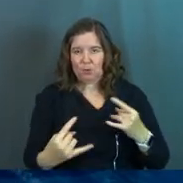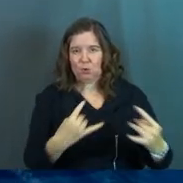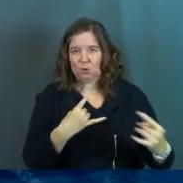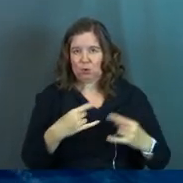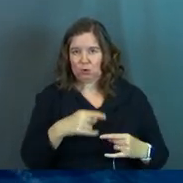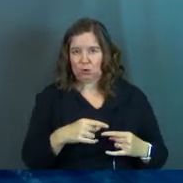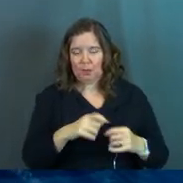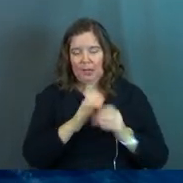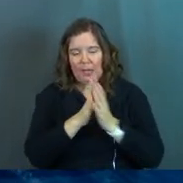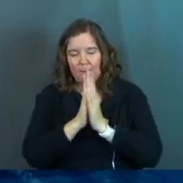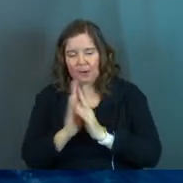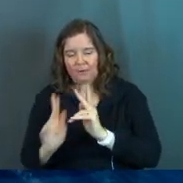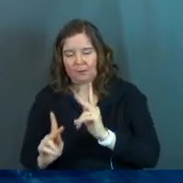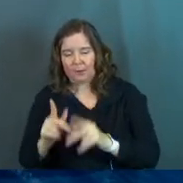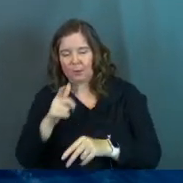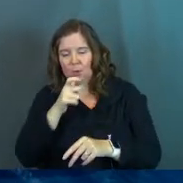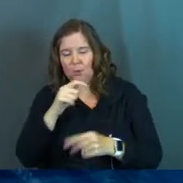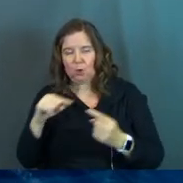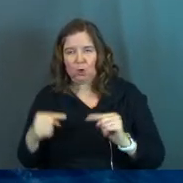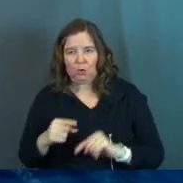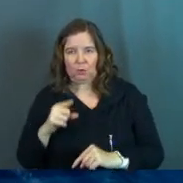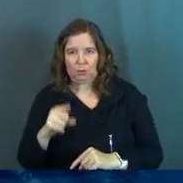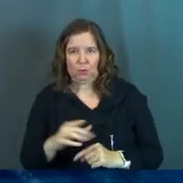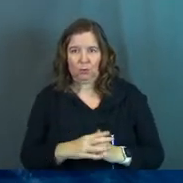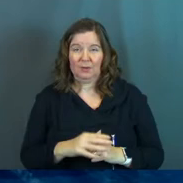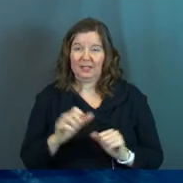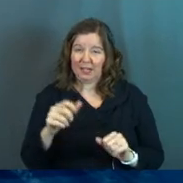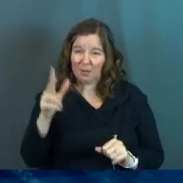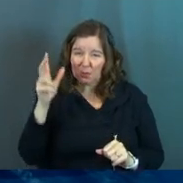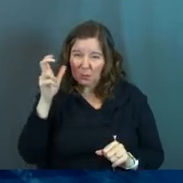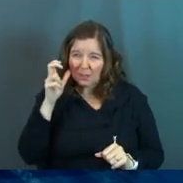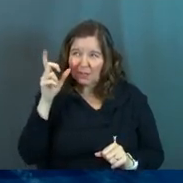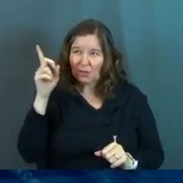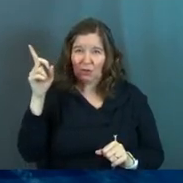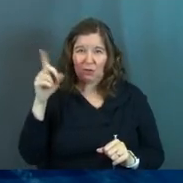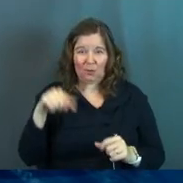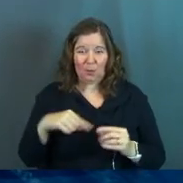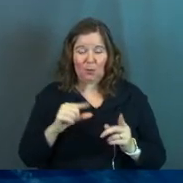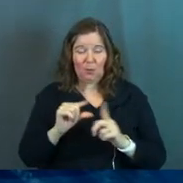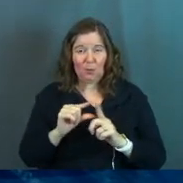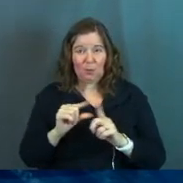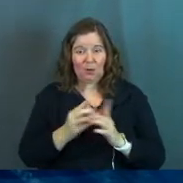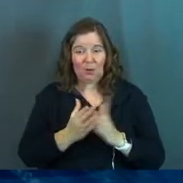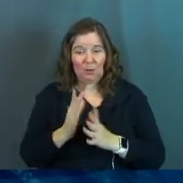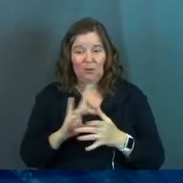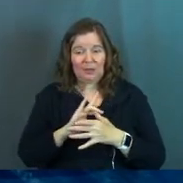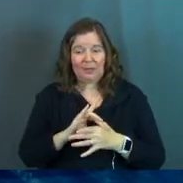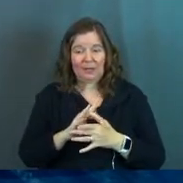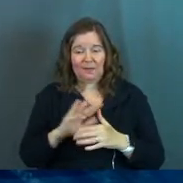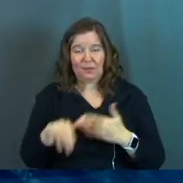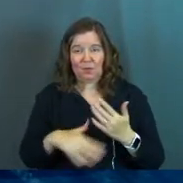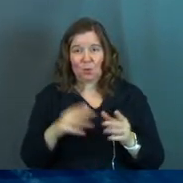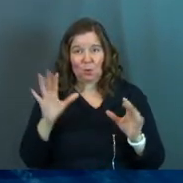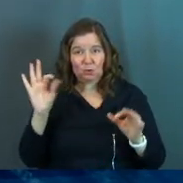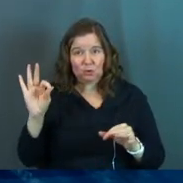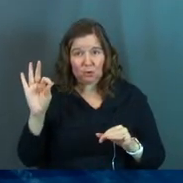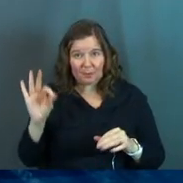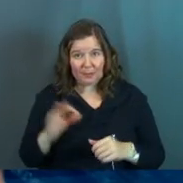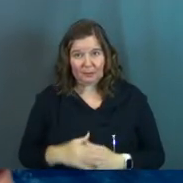you. And pray for those who hurt you. Can you hear those words through the context of this whole